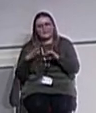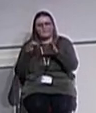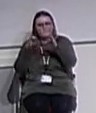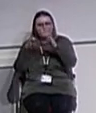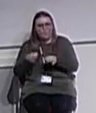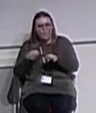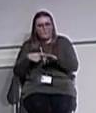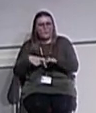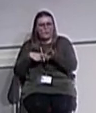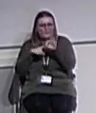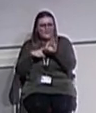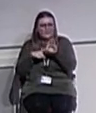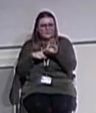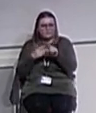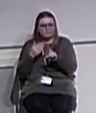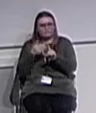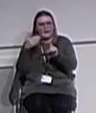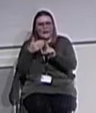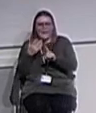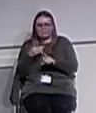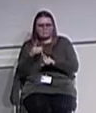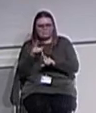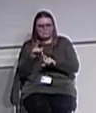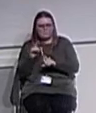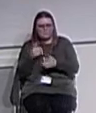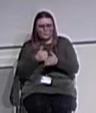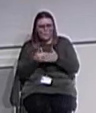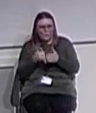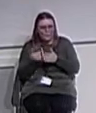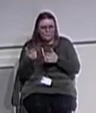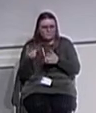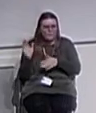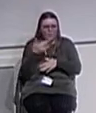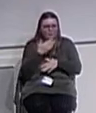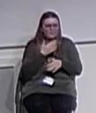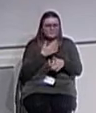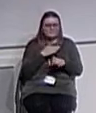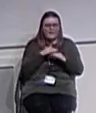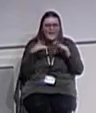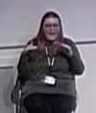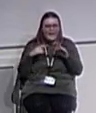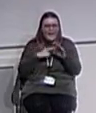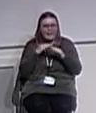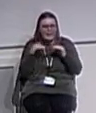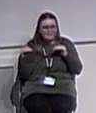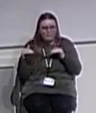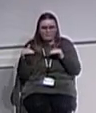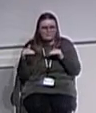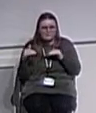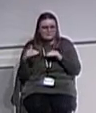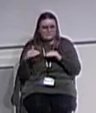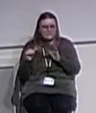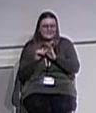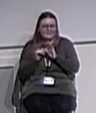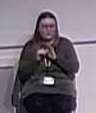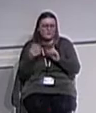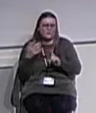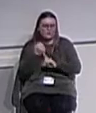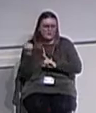We recognise not everybody can have done A levels in those subjects. So you do just need to show us you have got some language